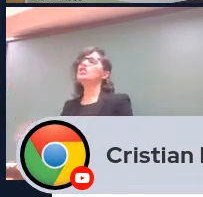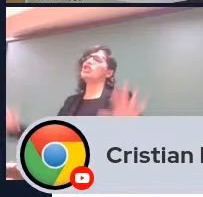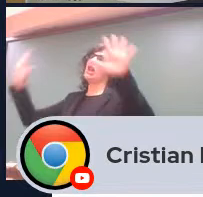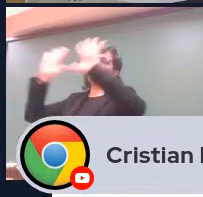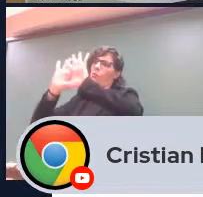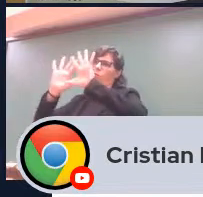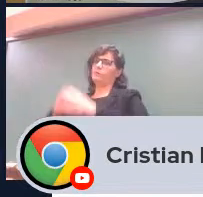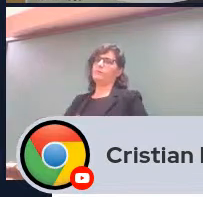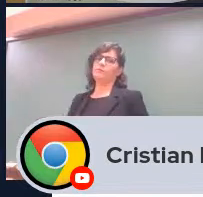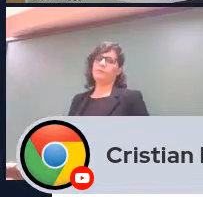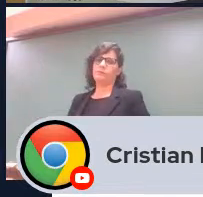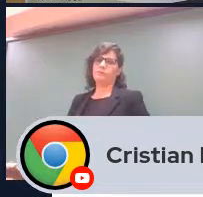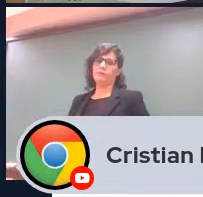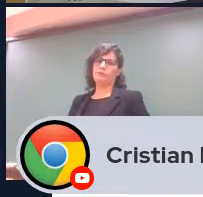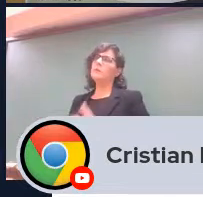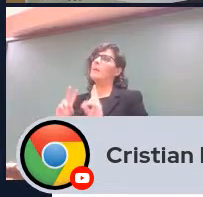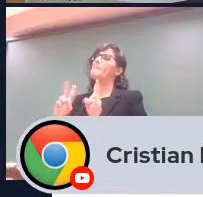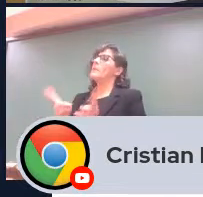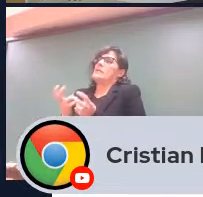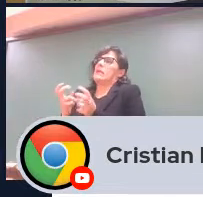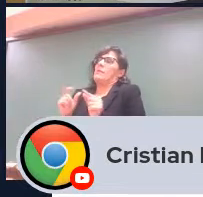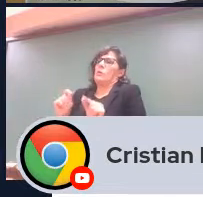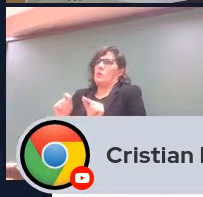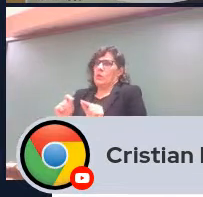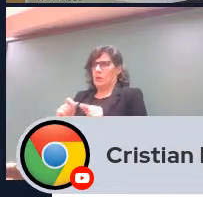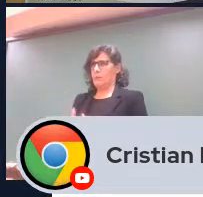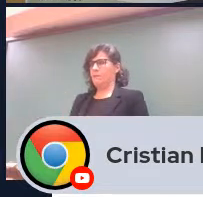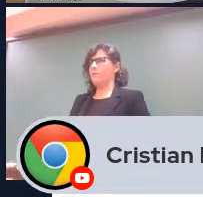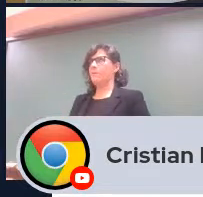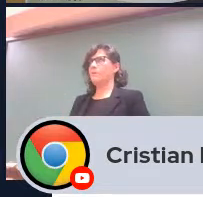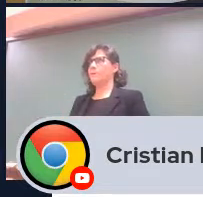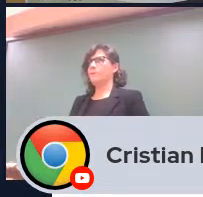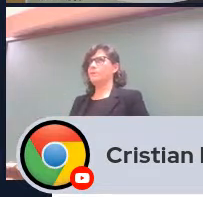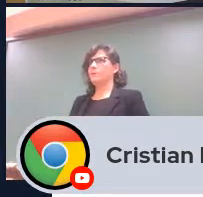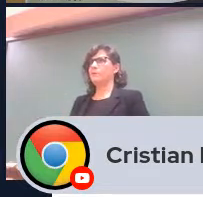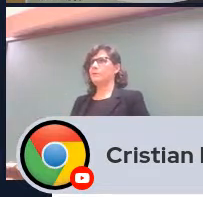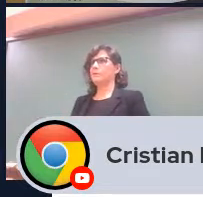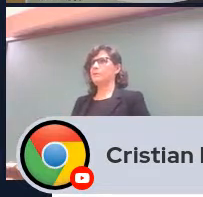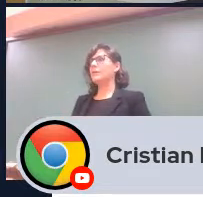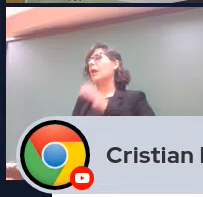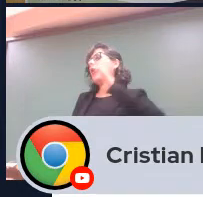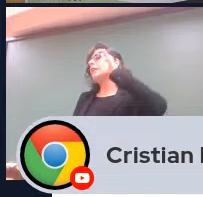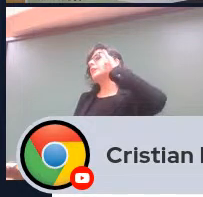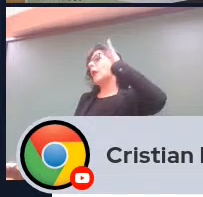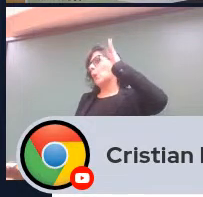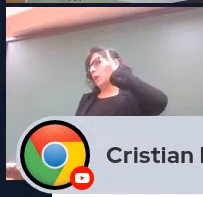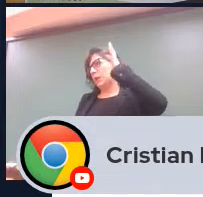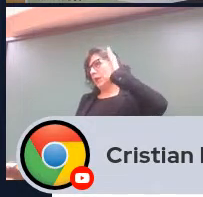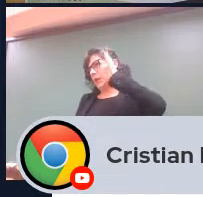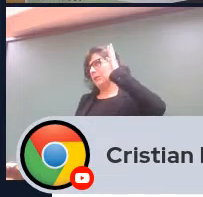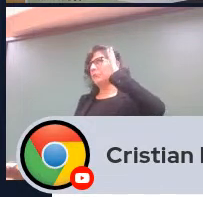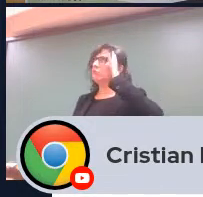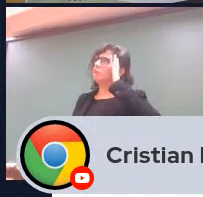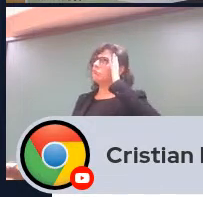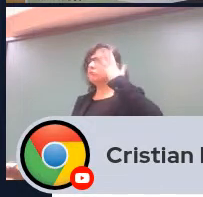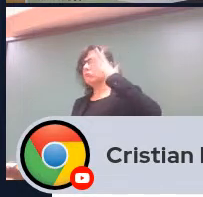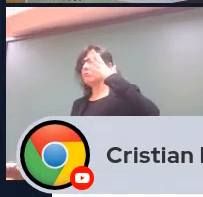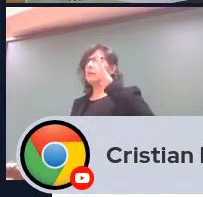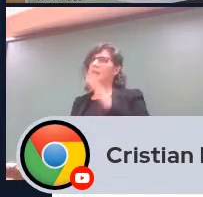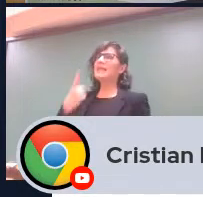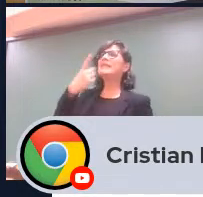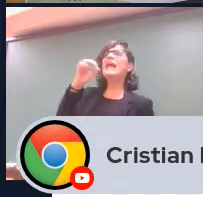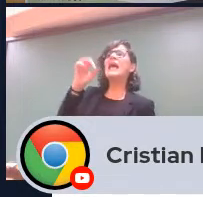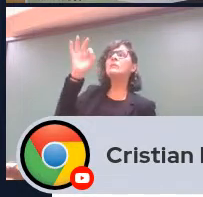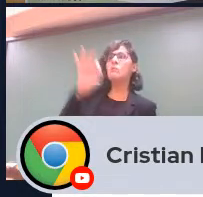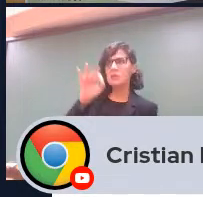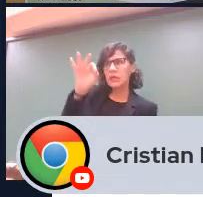né? E vemos que, em termos de teórico, praticamente 10% em termos